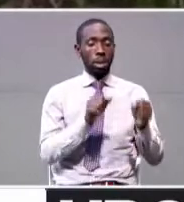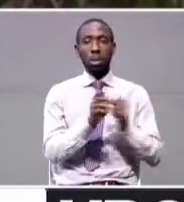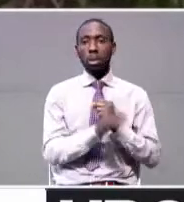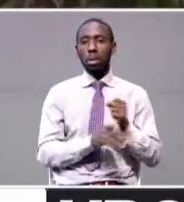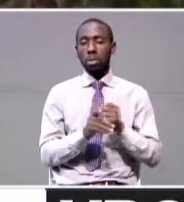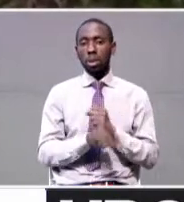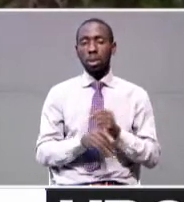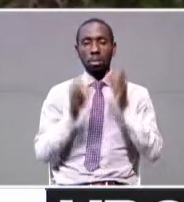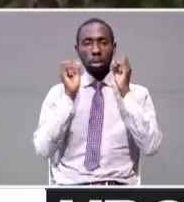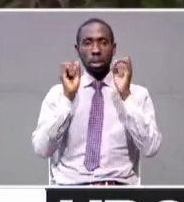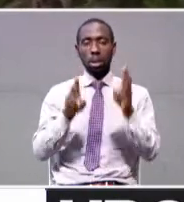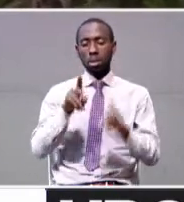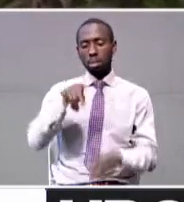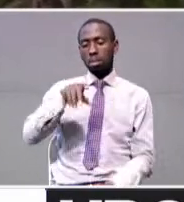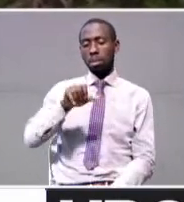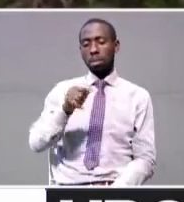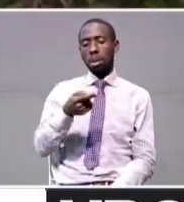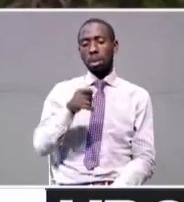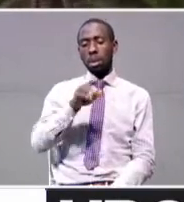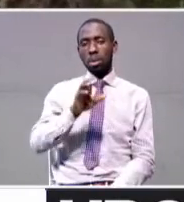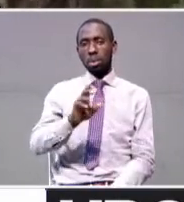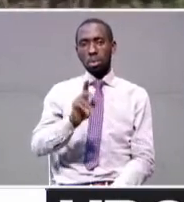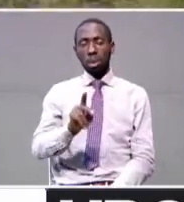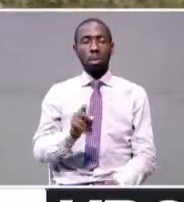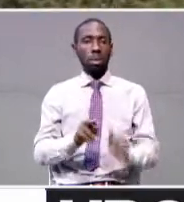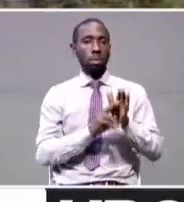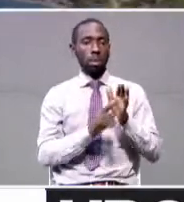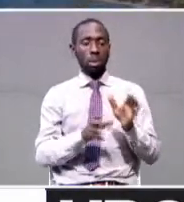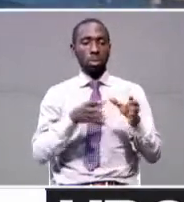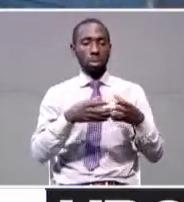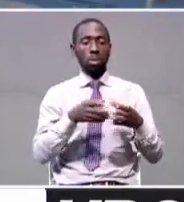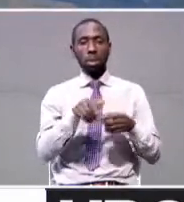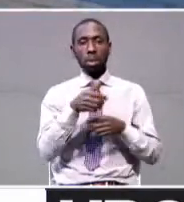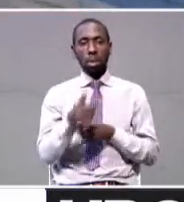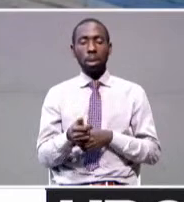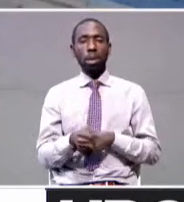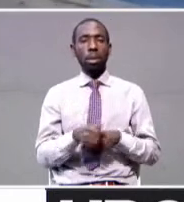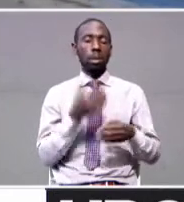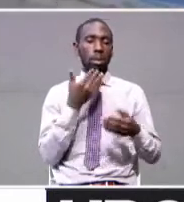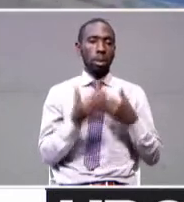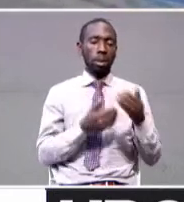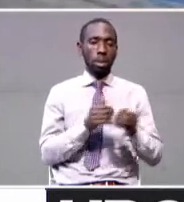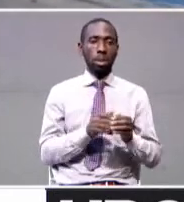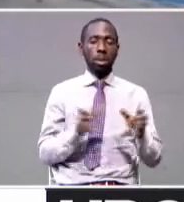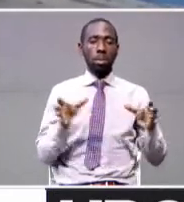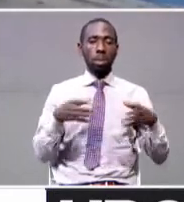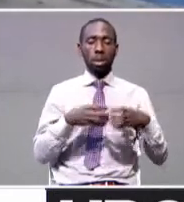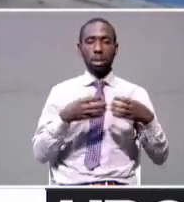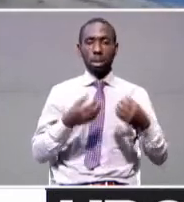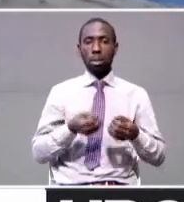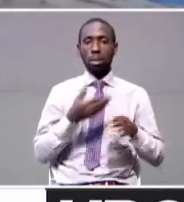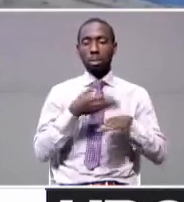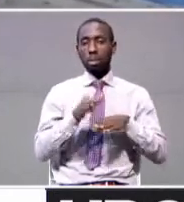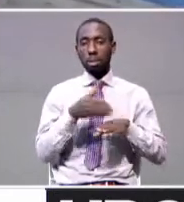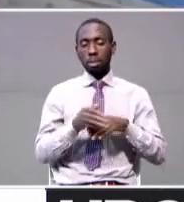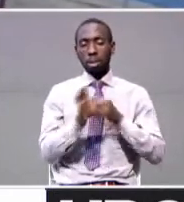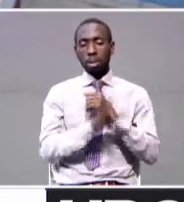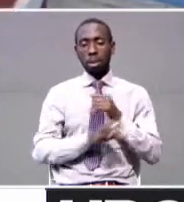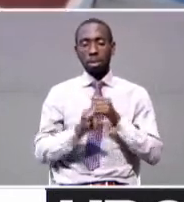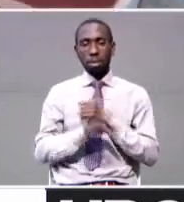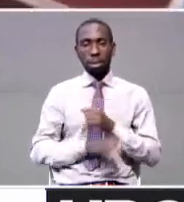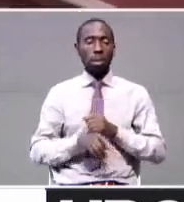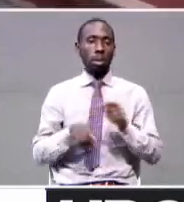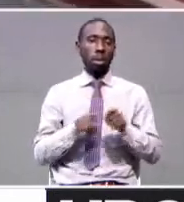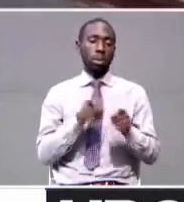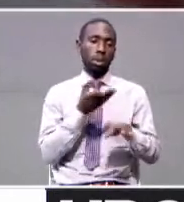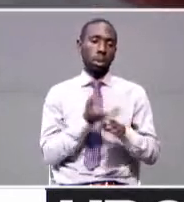y'emityana Patrick Mugisha ku lwa banne abagabana ennyanja eno basiimye ekibiina ky'abavubi mu ggwanga olw'ebisaliddwawo, n'asaba